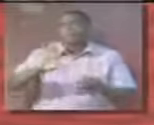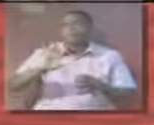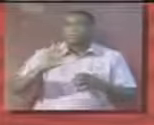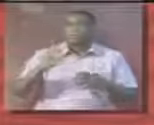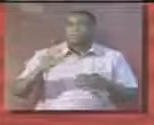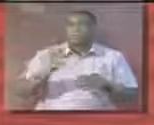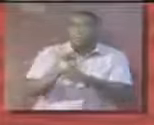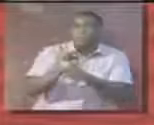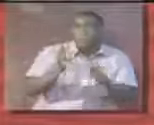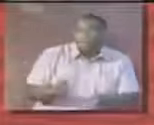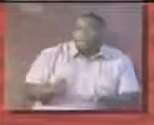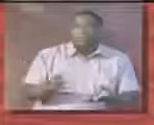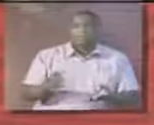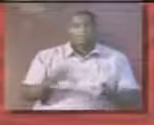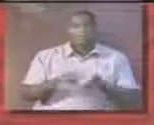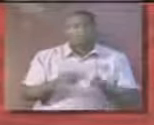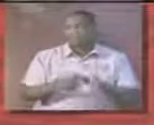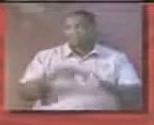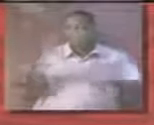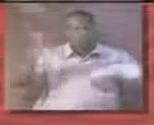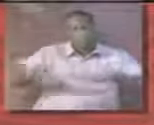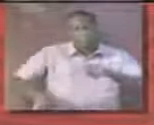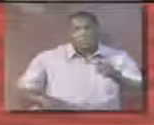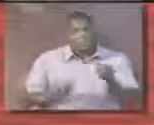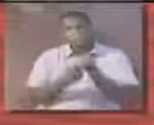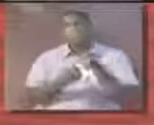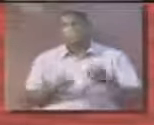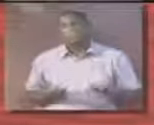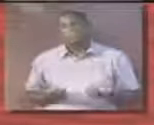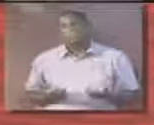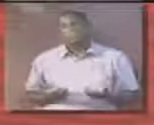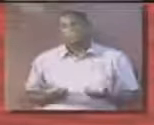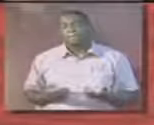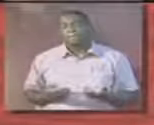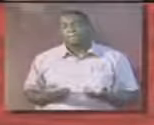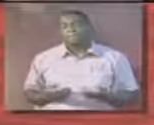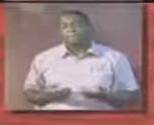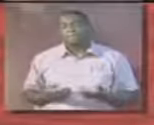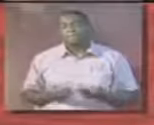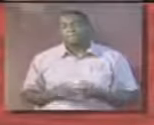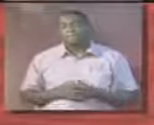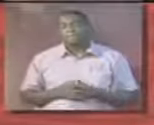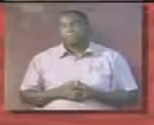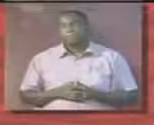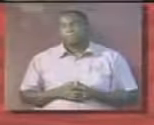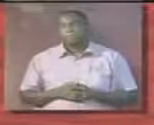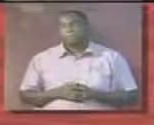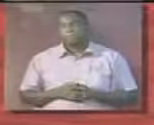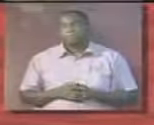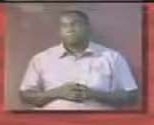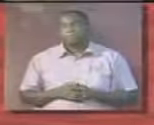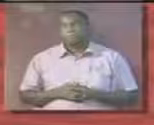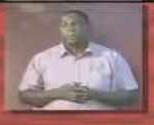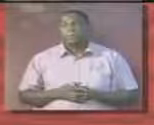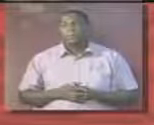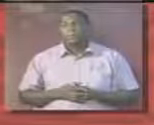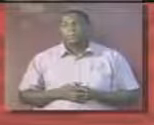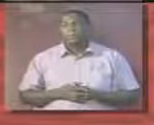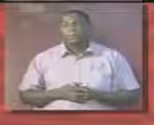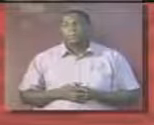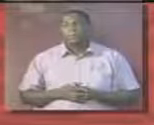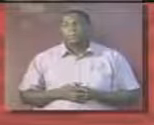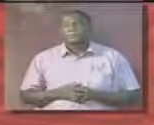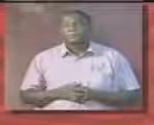accommodate for increases in the number of COVID-19 cases. However, this is not a panacea. This is a